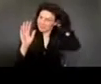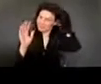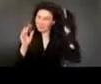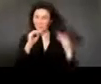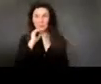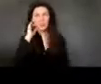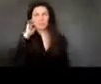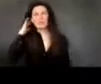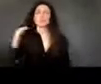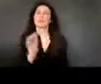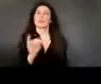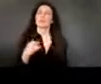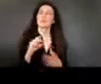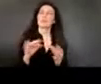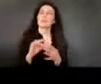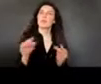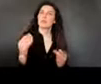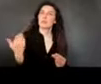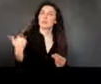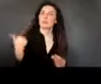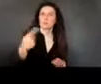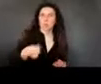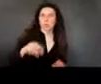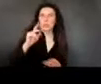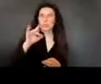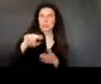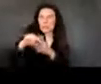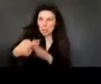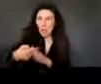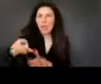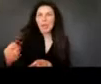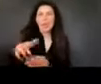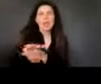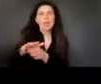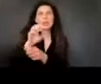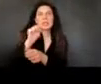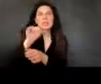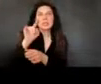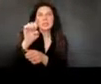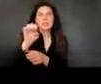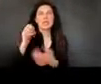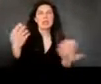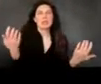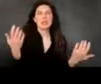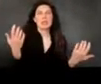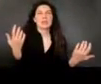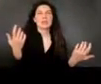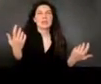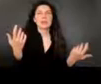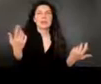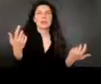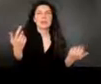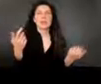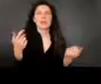Basically, as I said before, we started with the site. So it was just not, we actually started with the theory and chose the site.